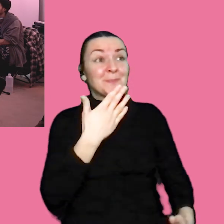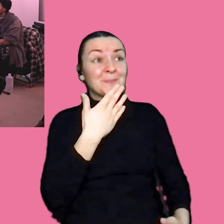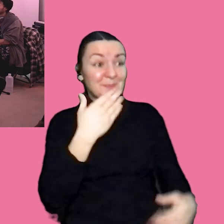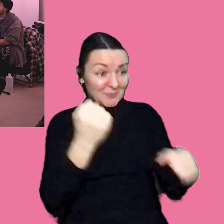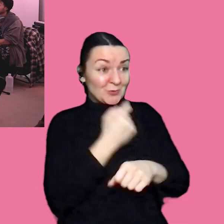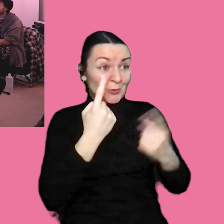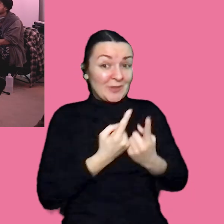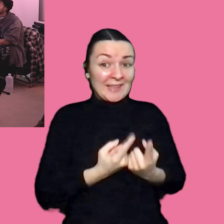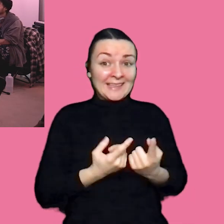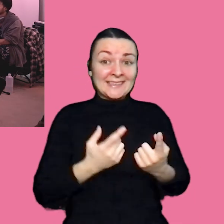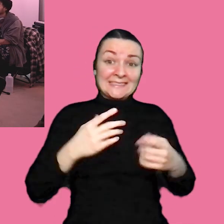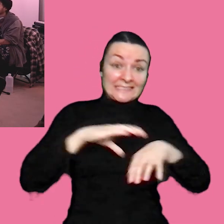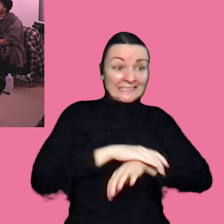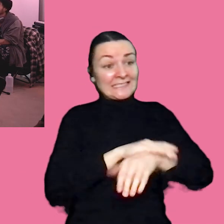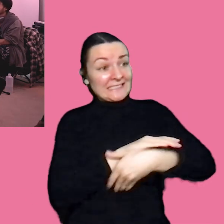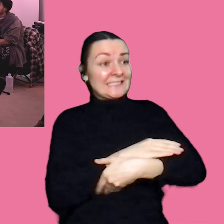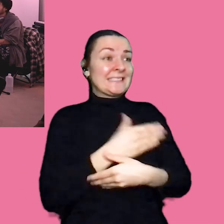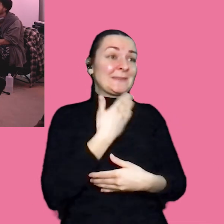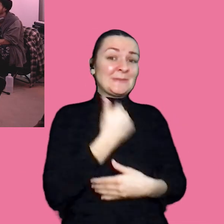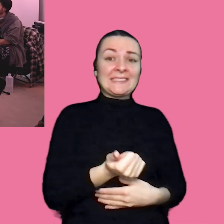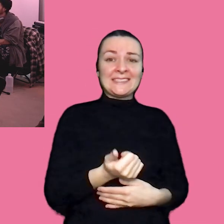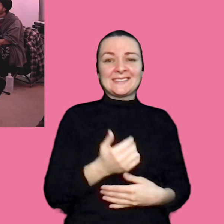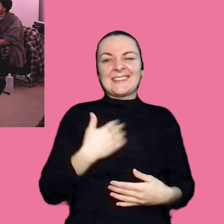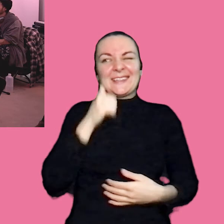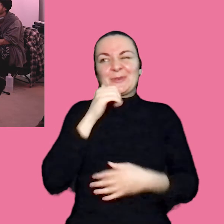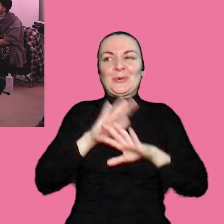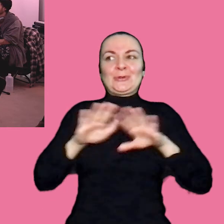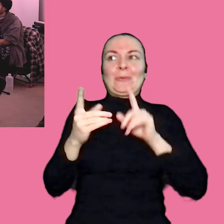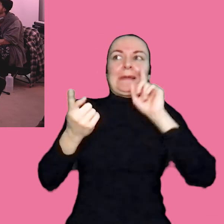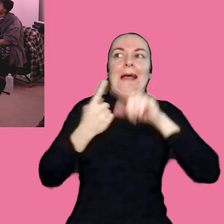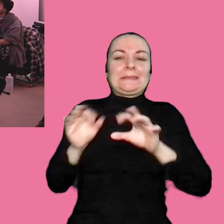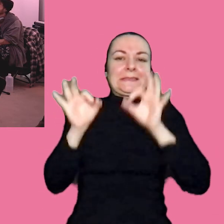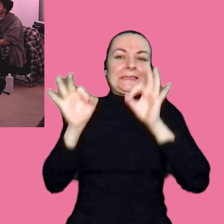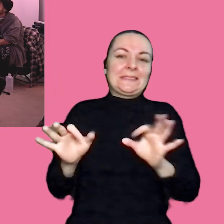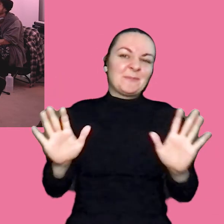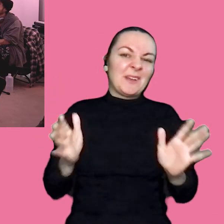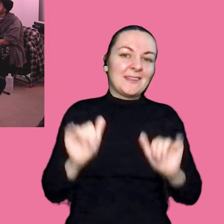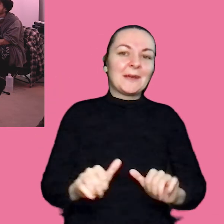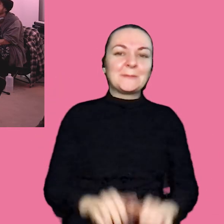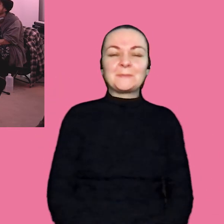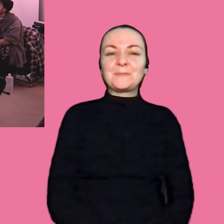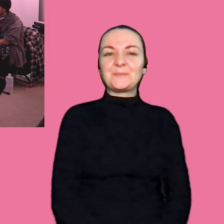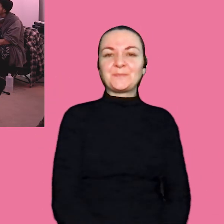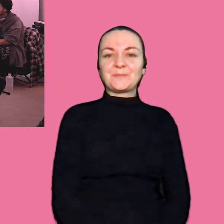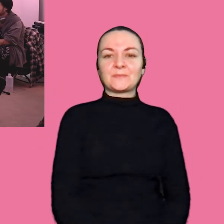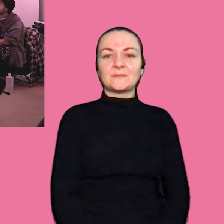do things. Yeah. Things be done. Yeah, so that's not quite the answer, but yeah.